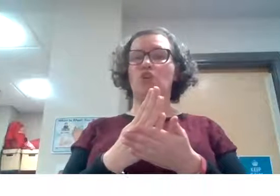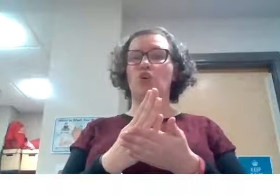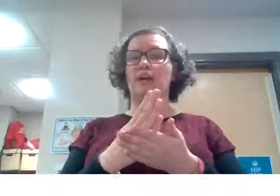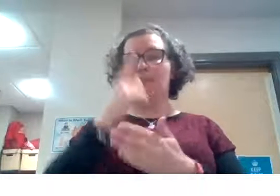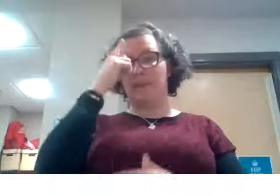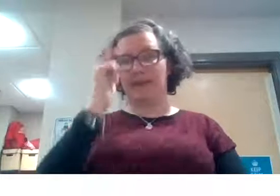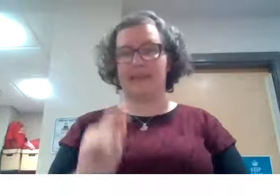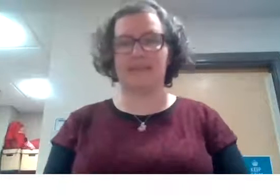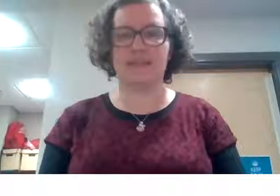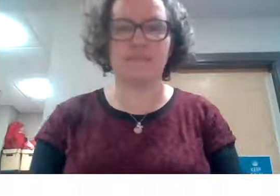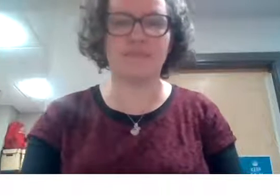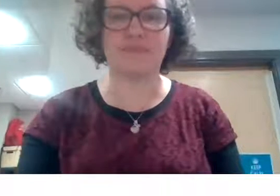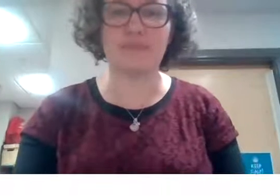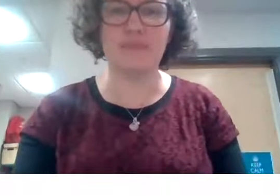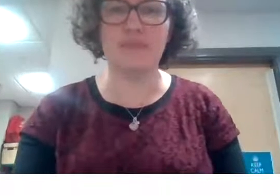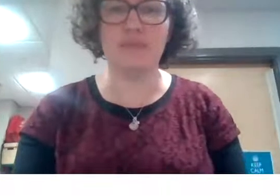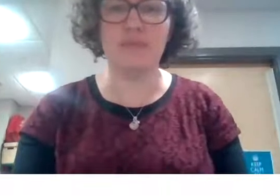make sure they make sense.